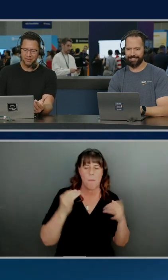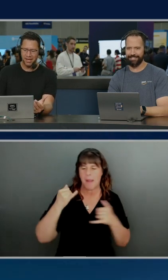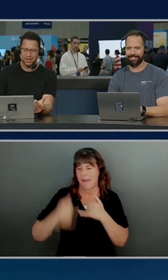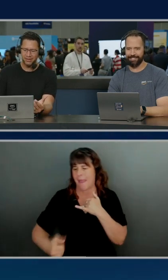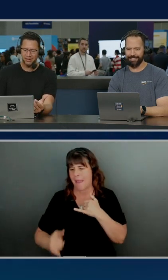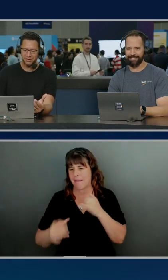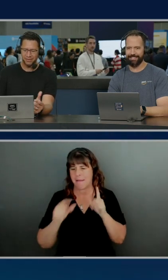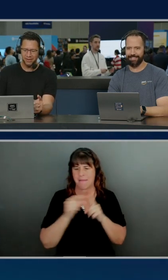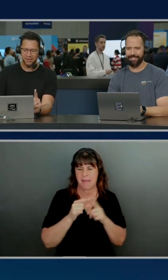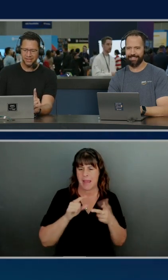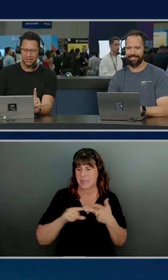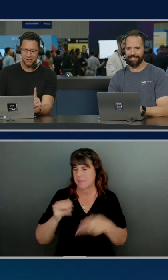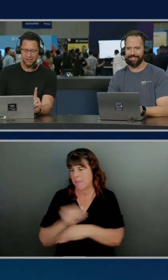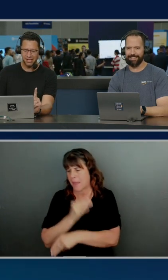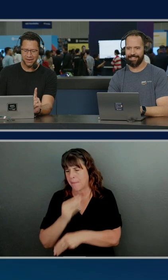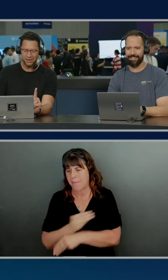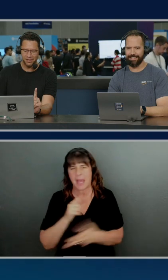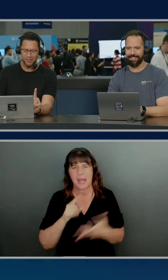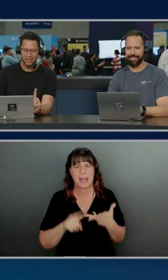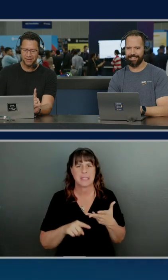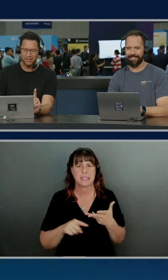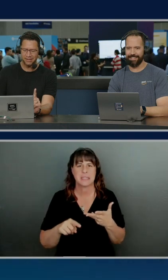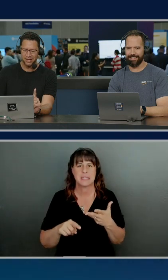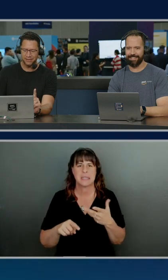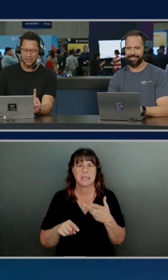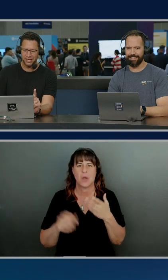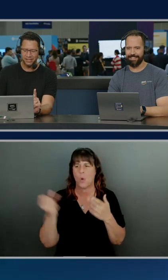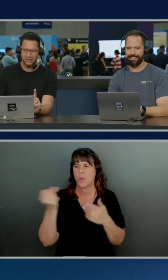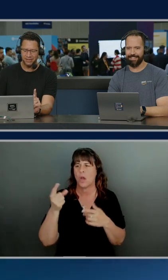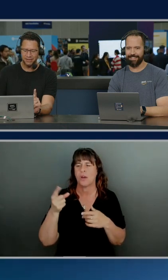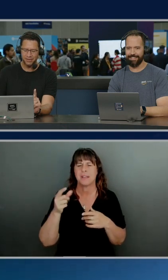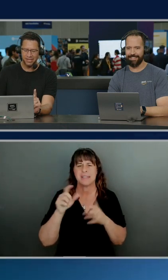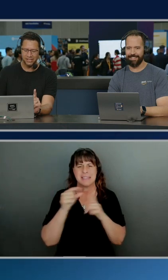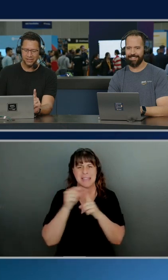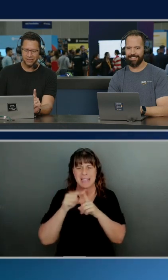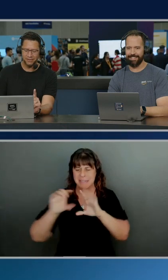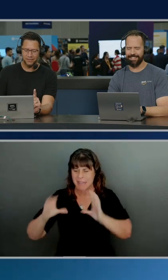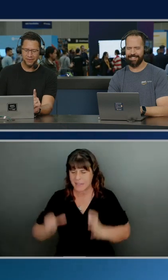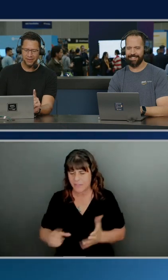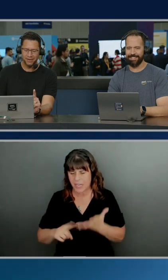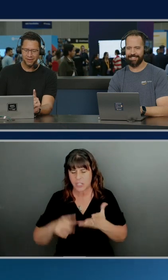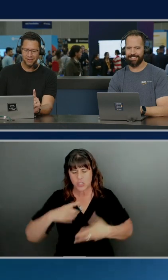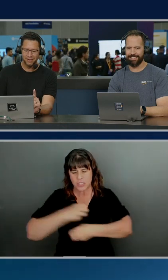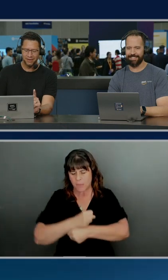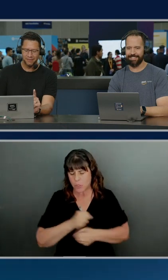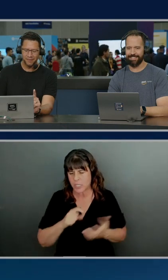generation, mathematics. Give me a second. I have it here. Text classification, summarization.